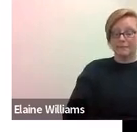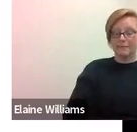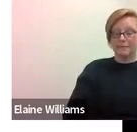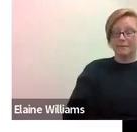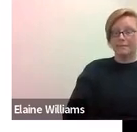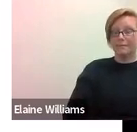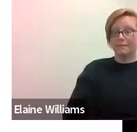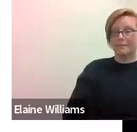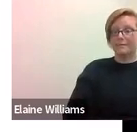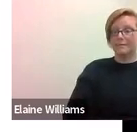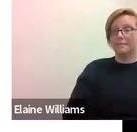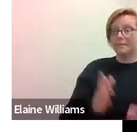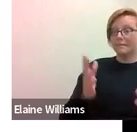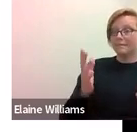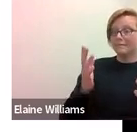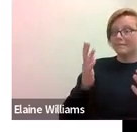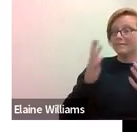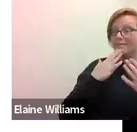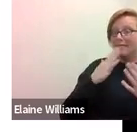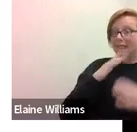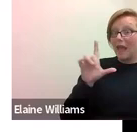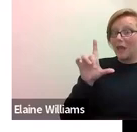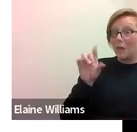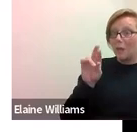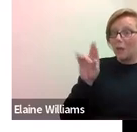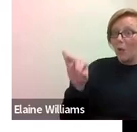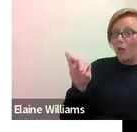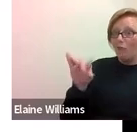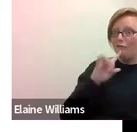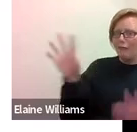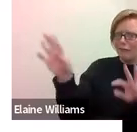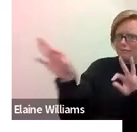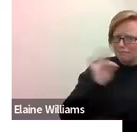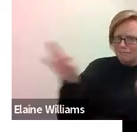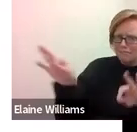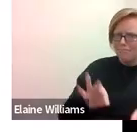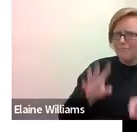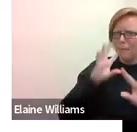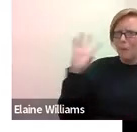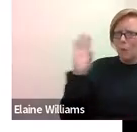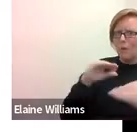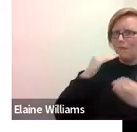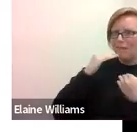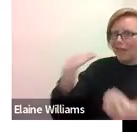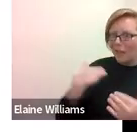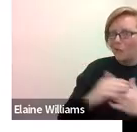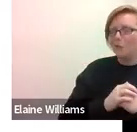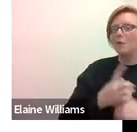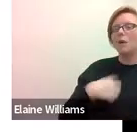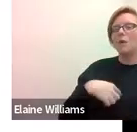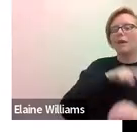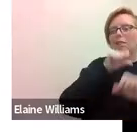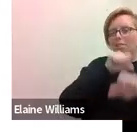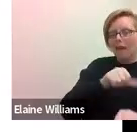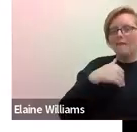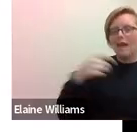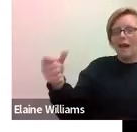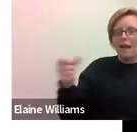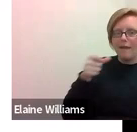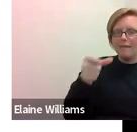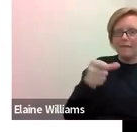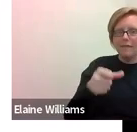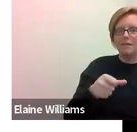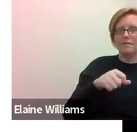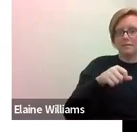All right. Well, thank you, Lori. That was like super informative, and it's wonderful to have a guest speaker. That was great. Thank